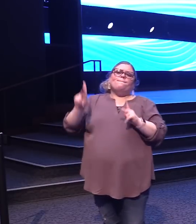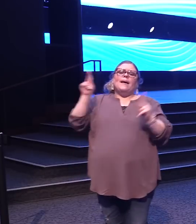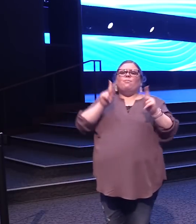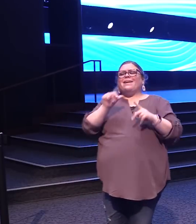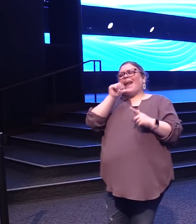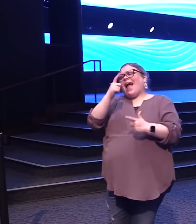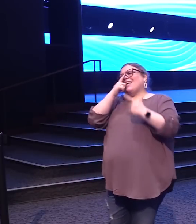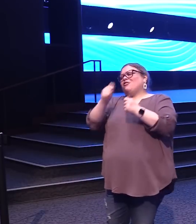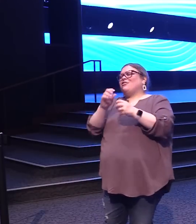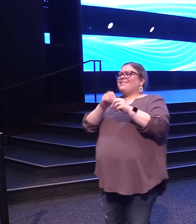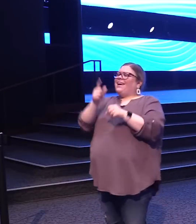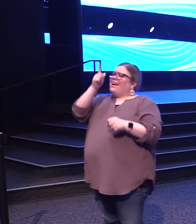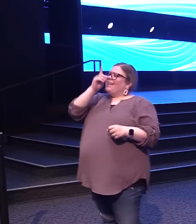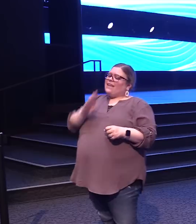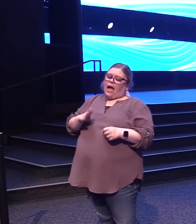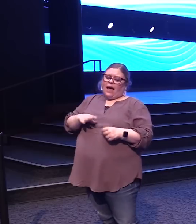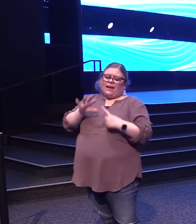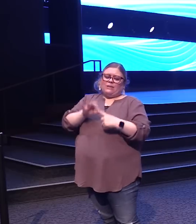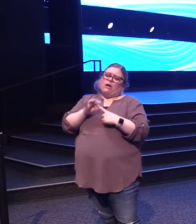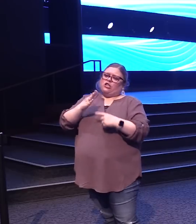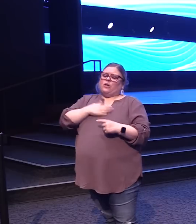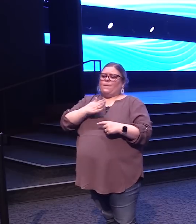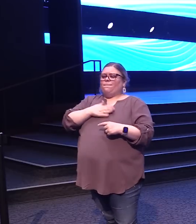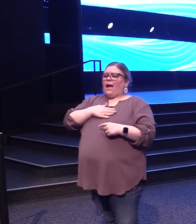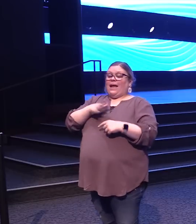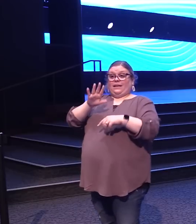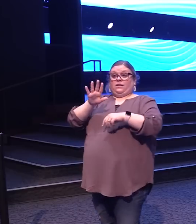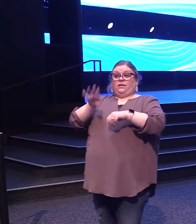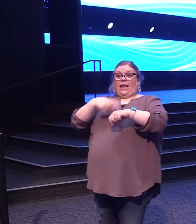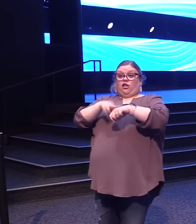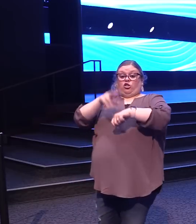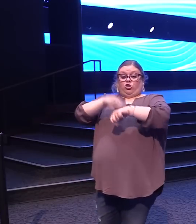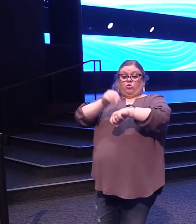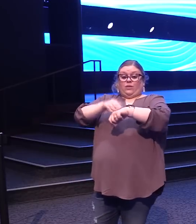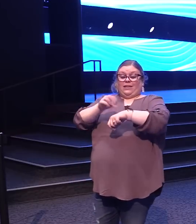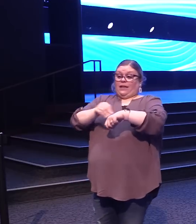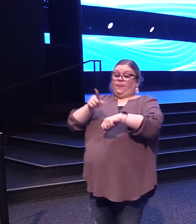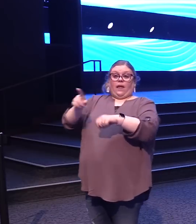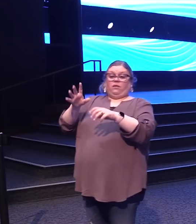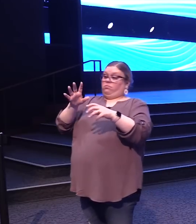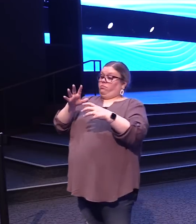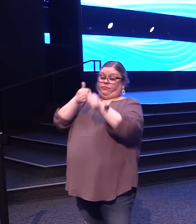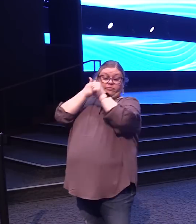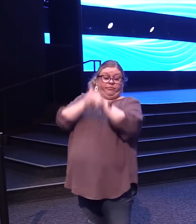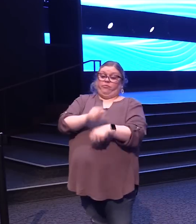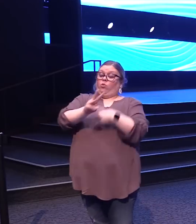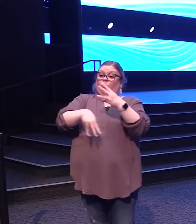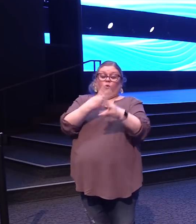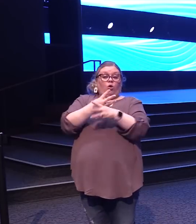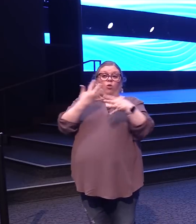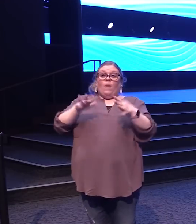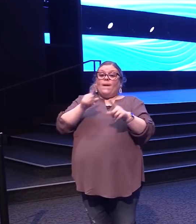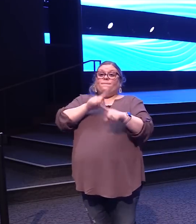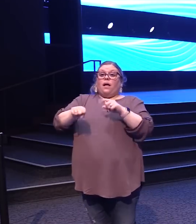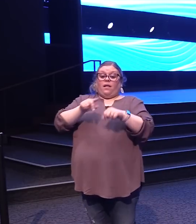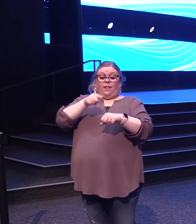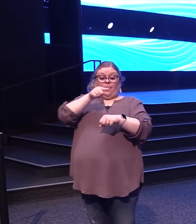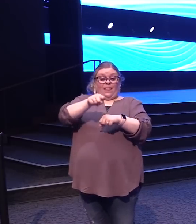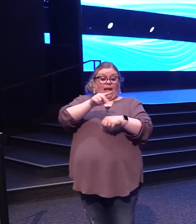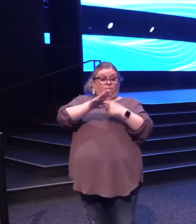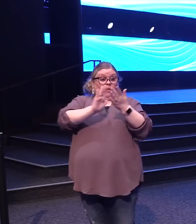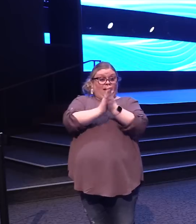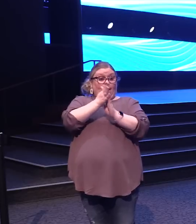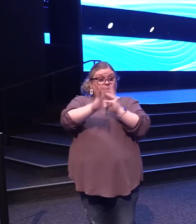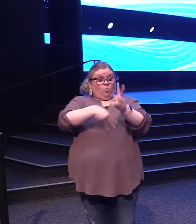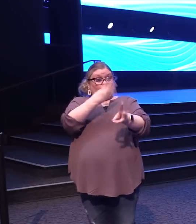not interested in God. Especially my nation, Sweden, which is super secularized. But let me tell you this. The fact that a nation is